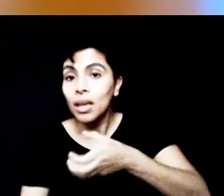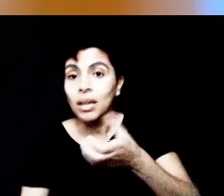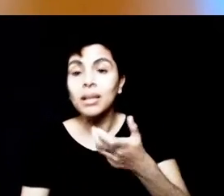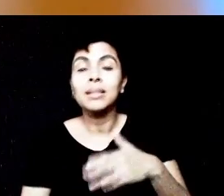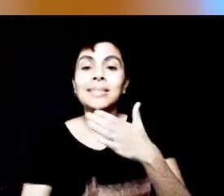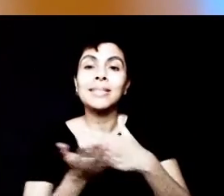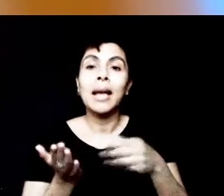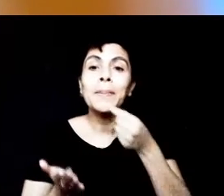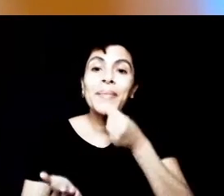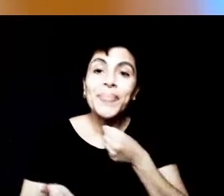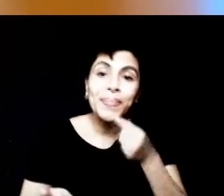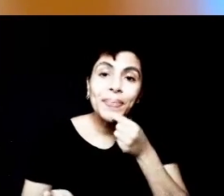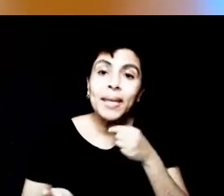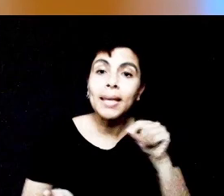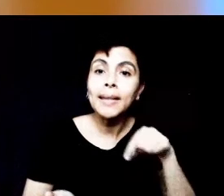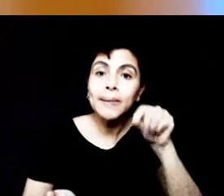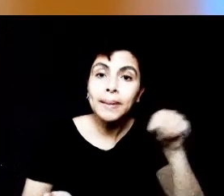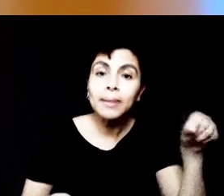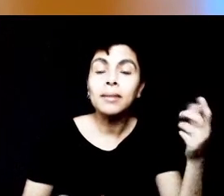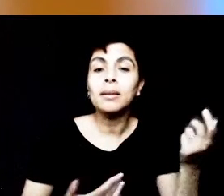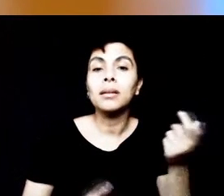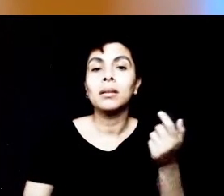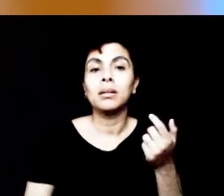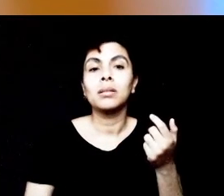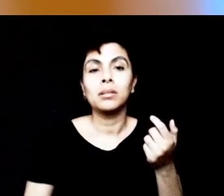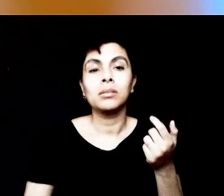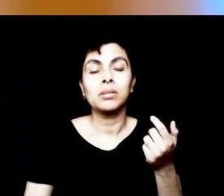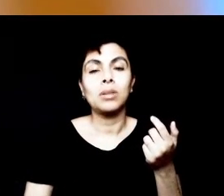nice and thick, some of them are a little bit thinner.